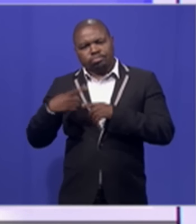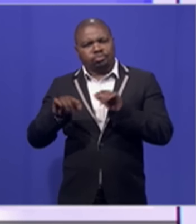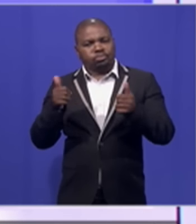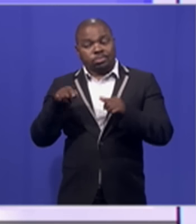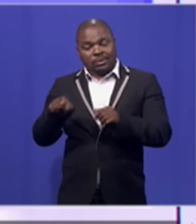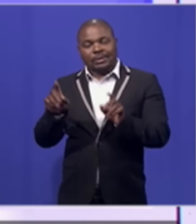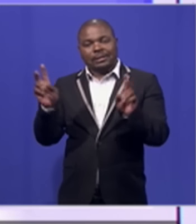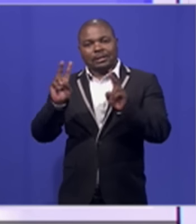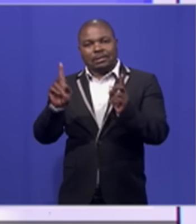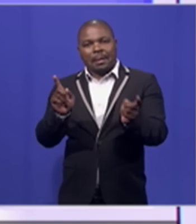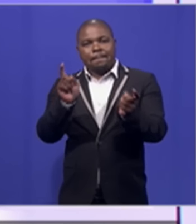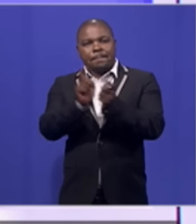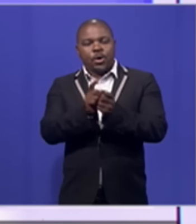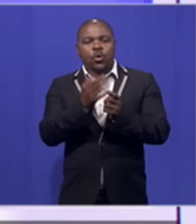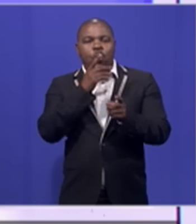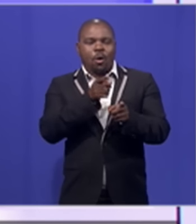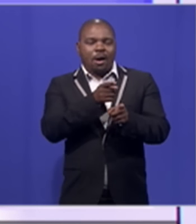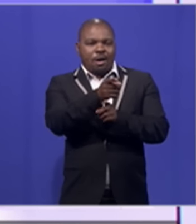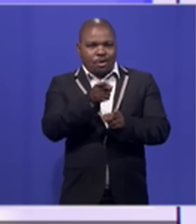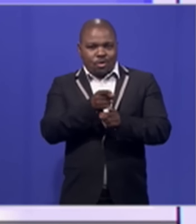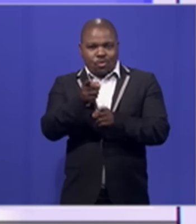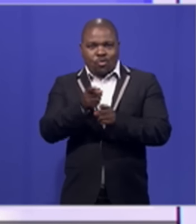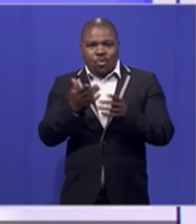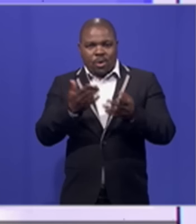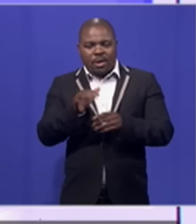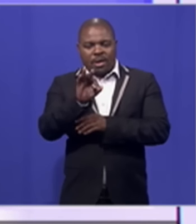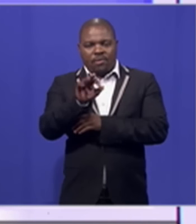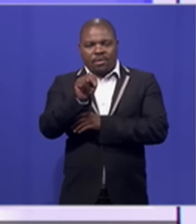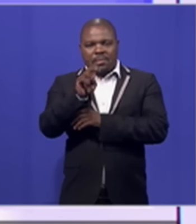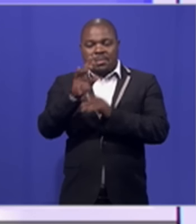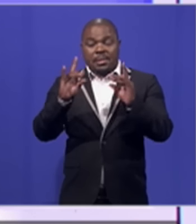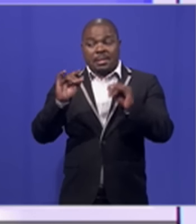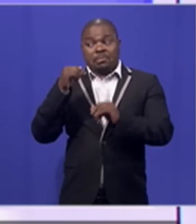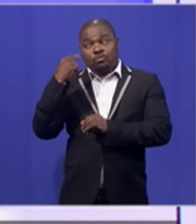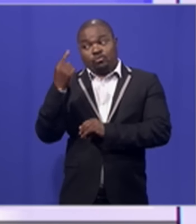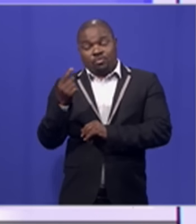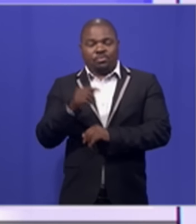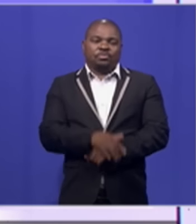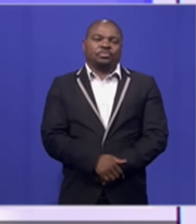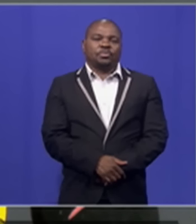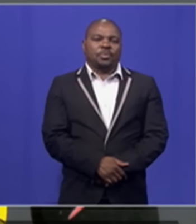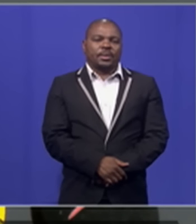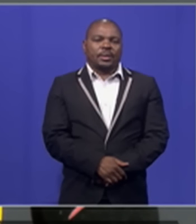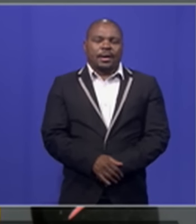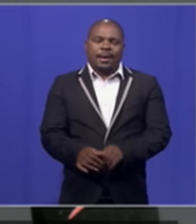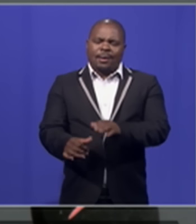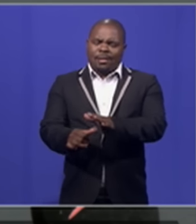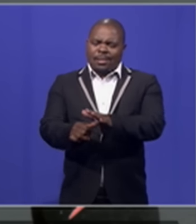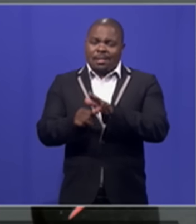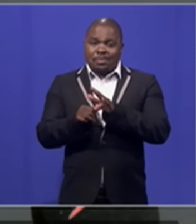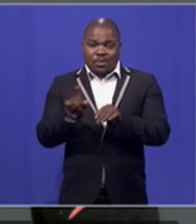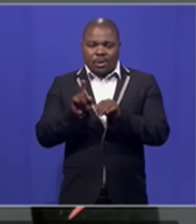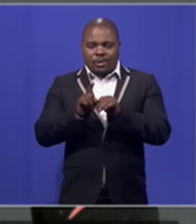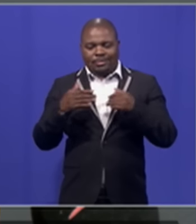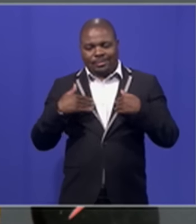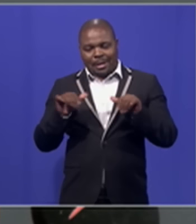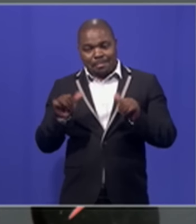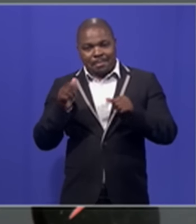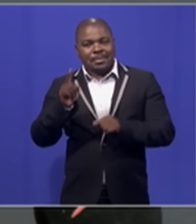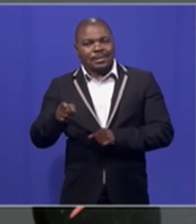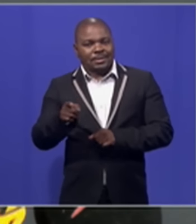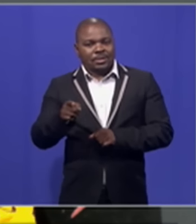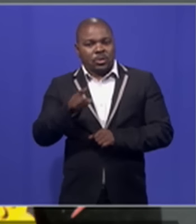e tla be bapala le Golden Arrows stadiumong sa FNB hosane. It's very important to start on the front foot.